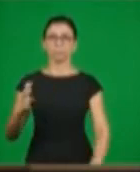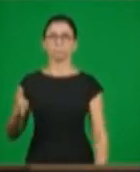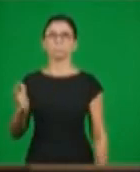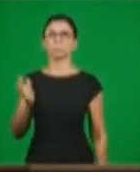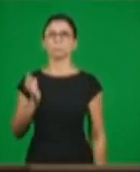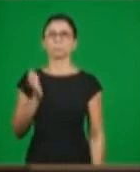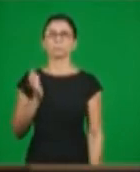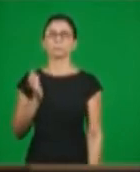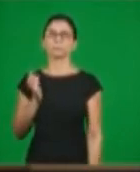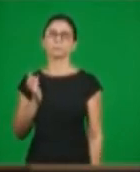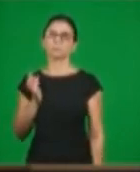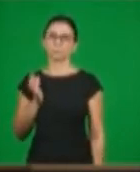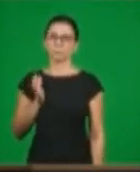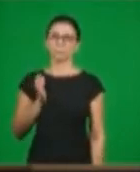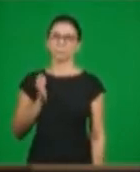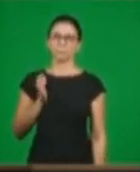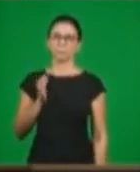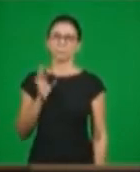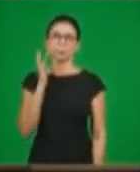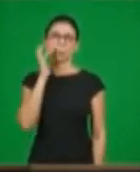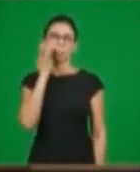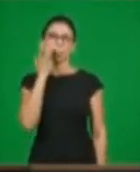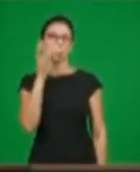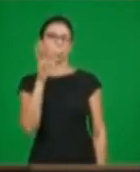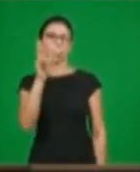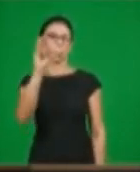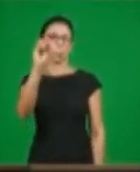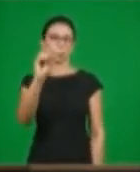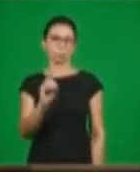rich, but of gold.